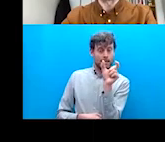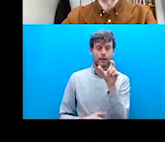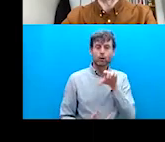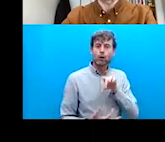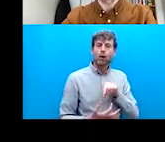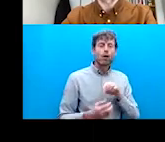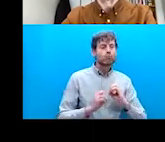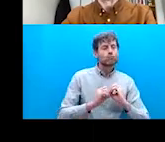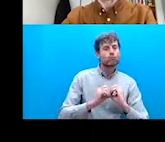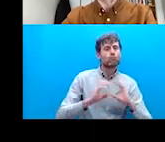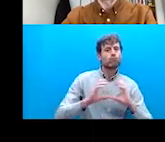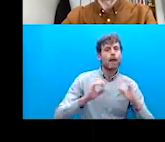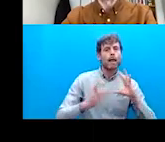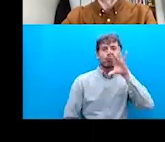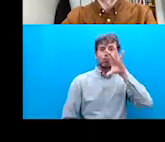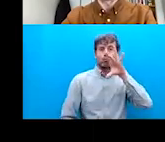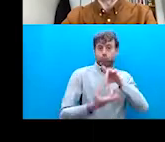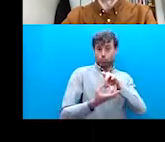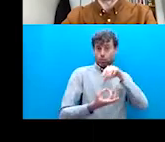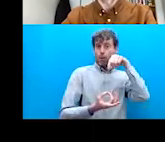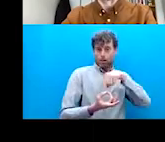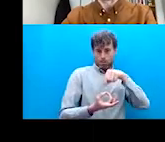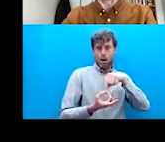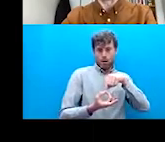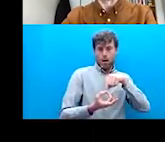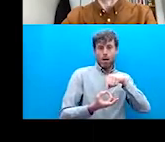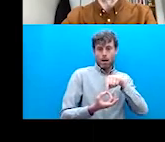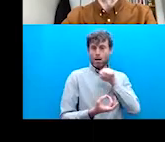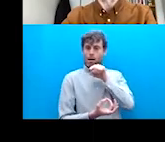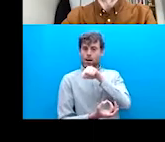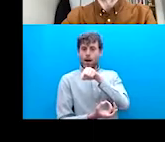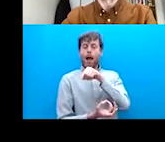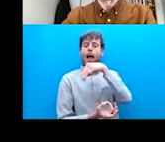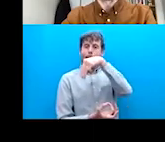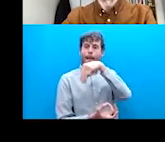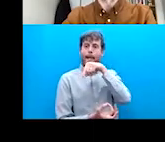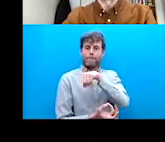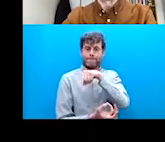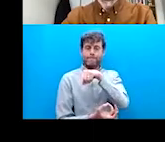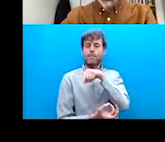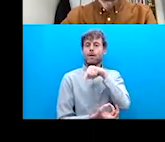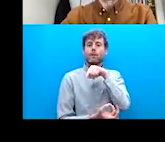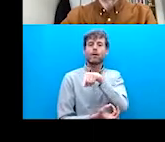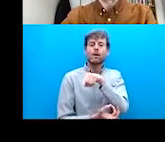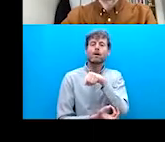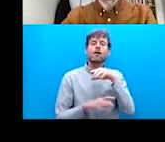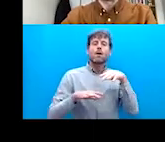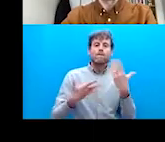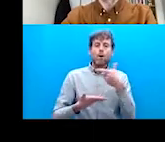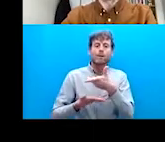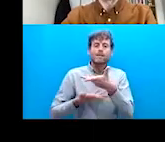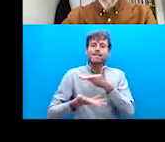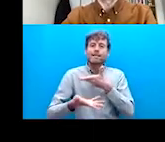intermediate representations, are then used to update the current discourse model M. And this process